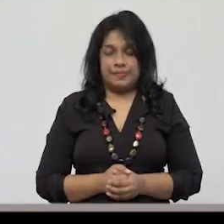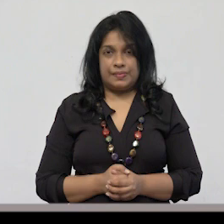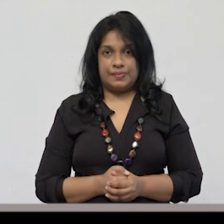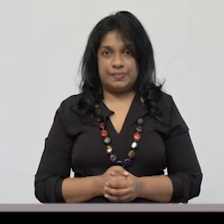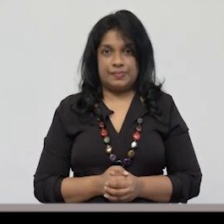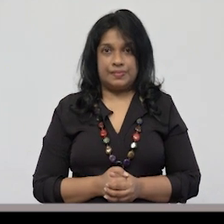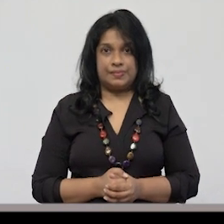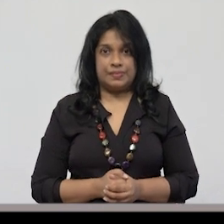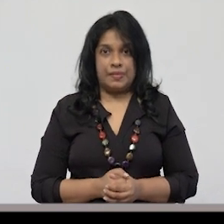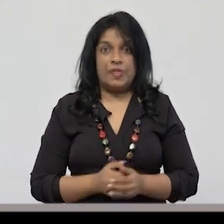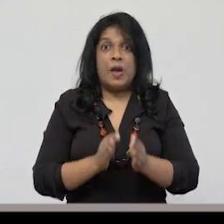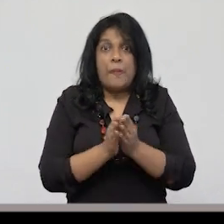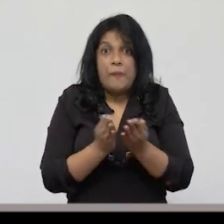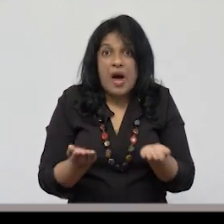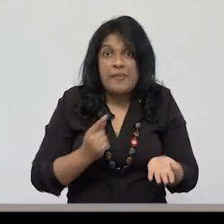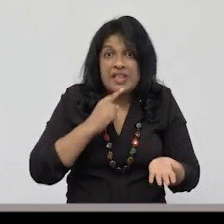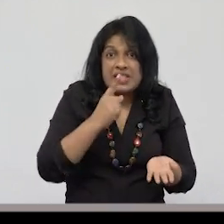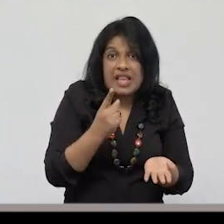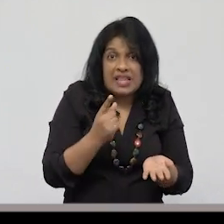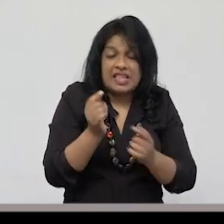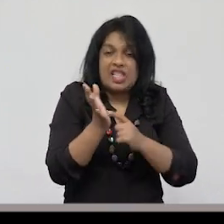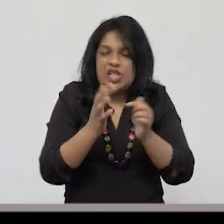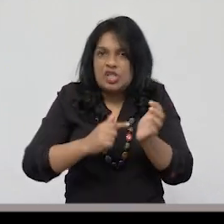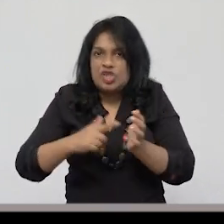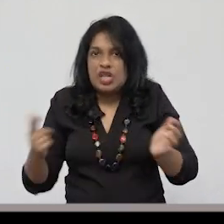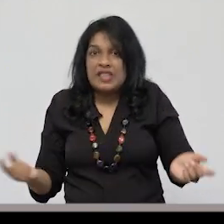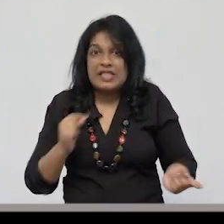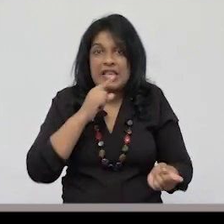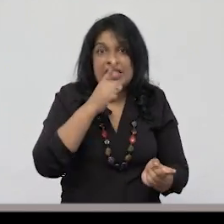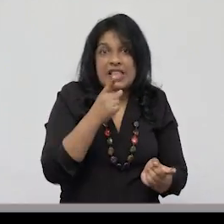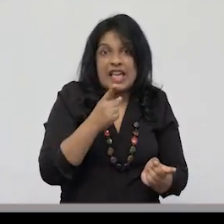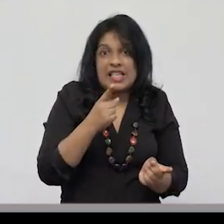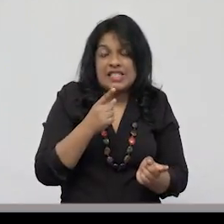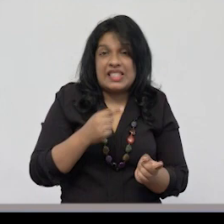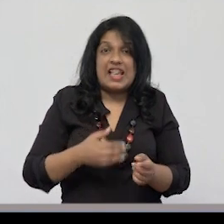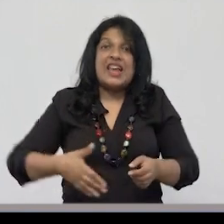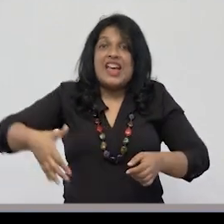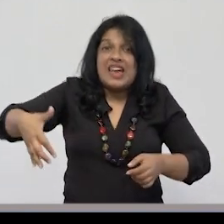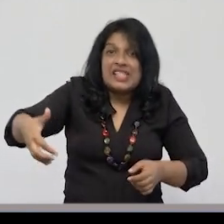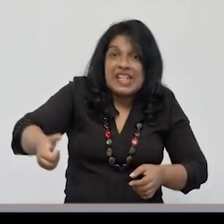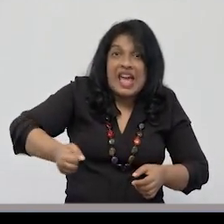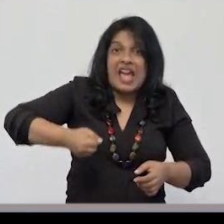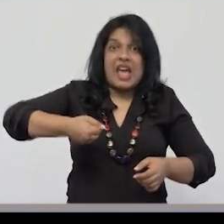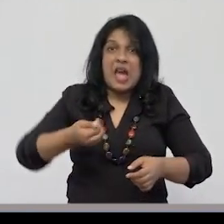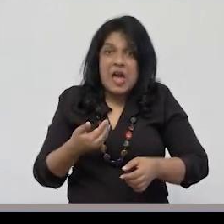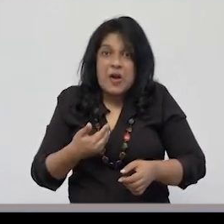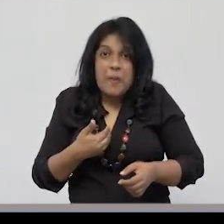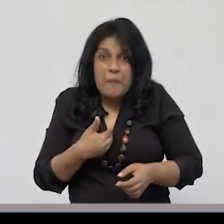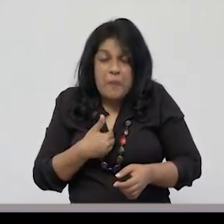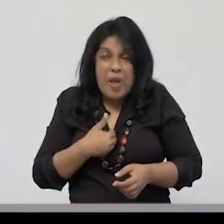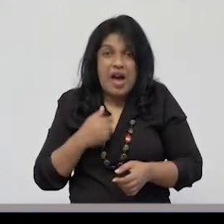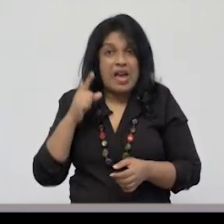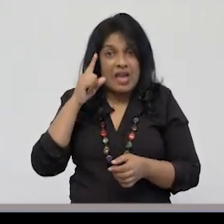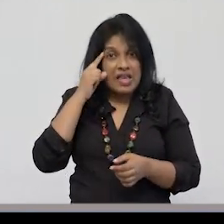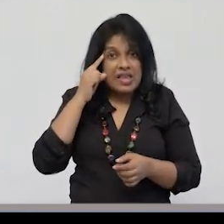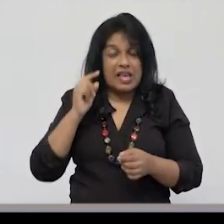you. Take my yoke upon you. No, I got to explain this. Because some of you, you